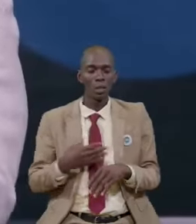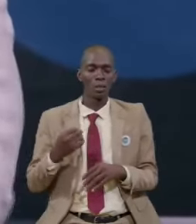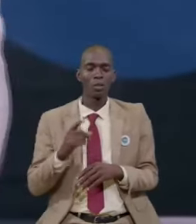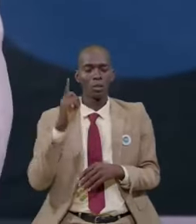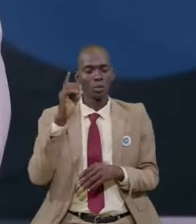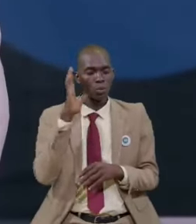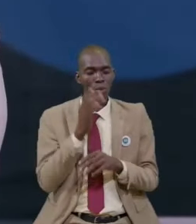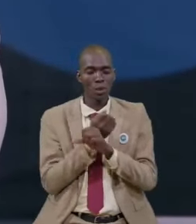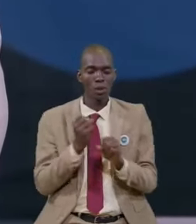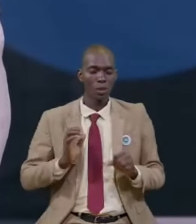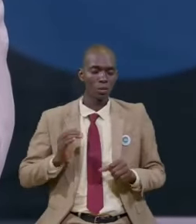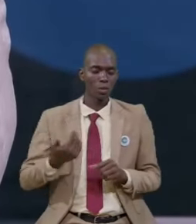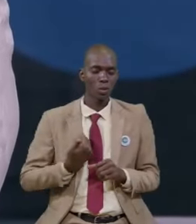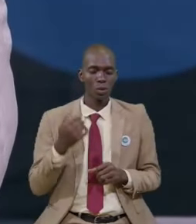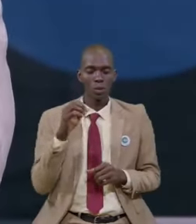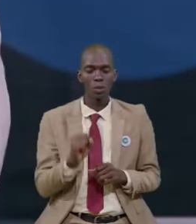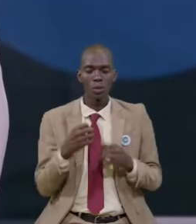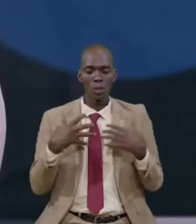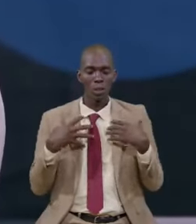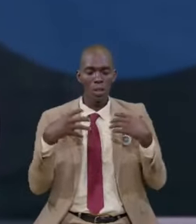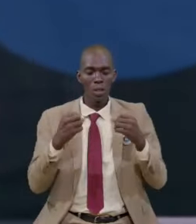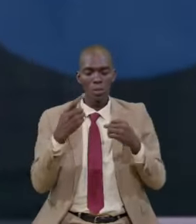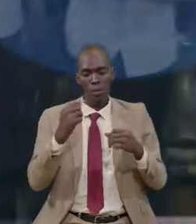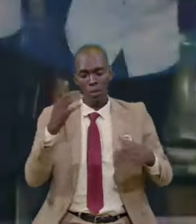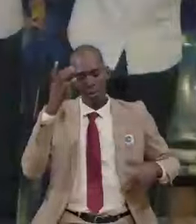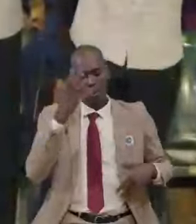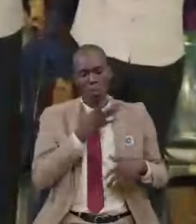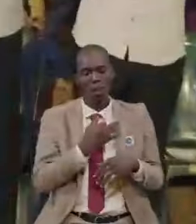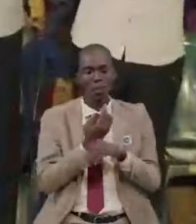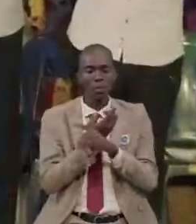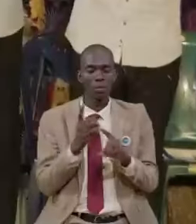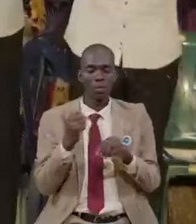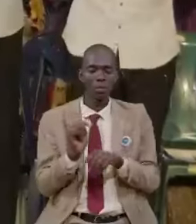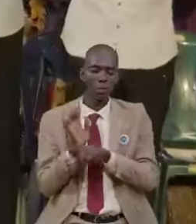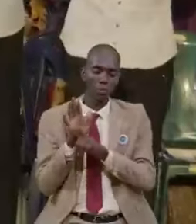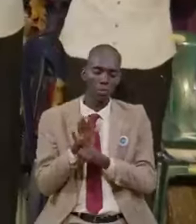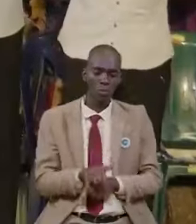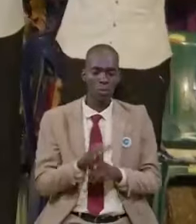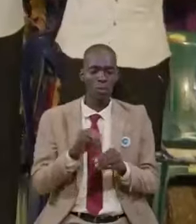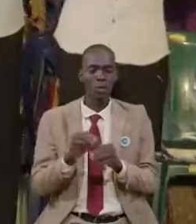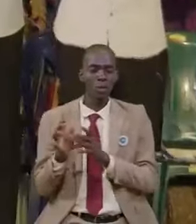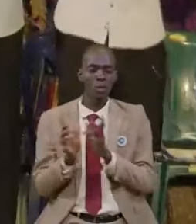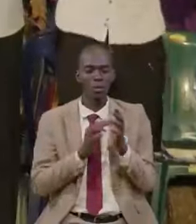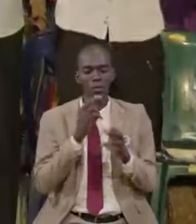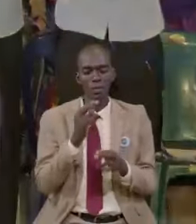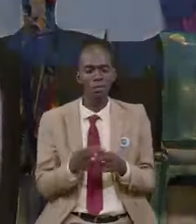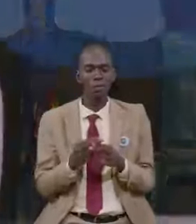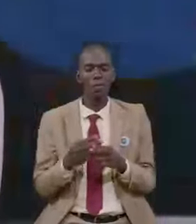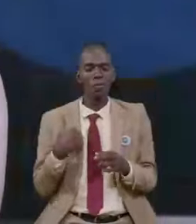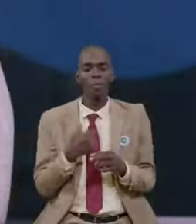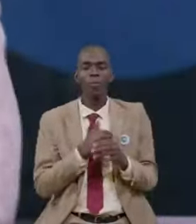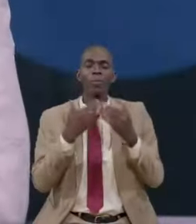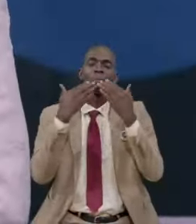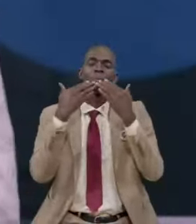sick, and deliver the oppressed, in Jesus' name. We thank you because we know it's done.